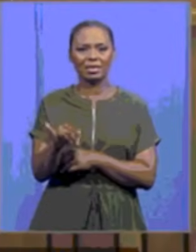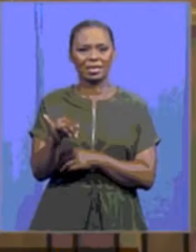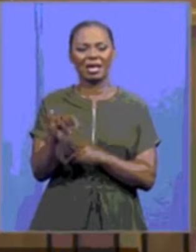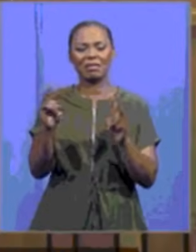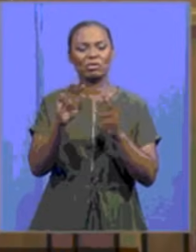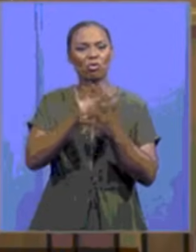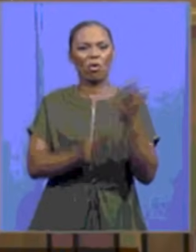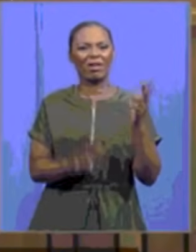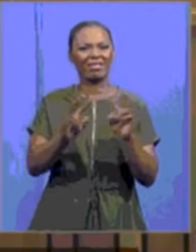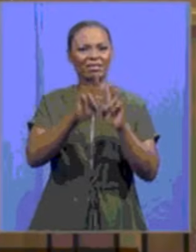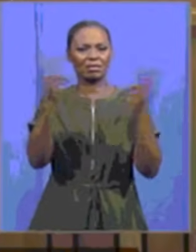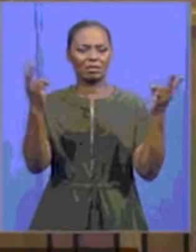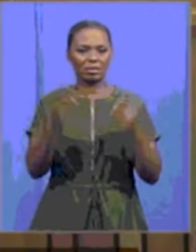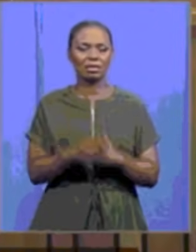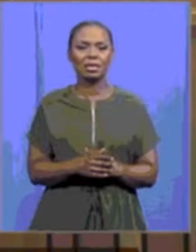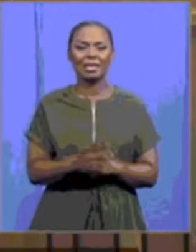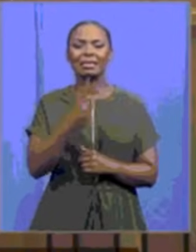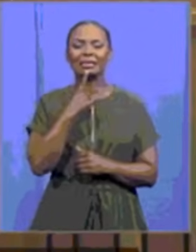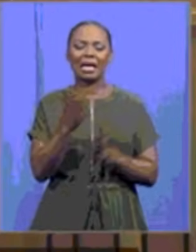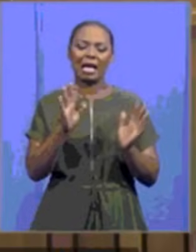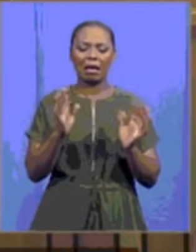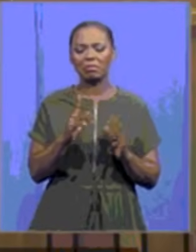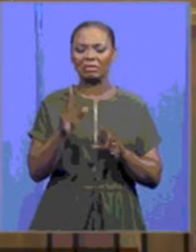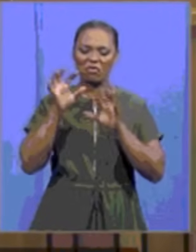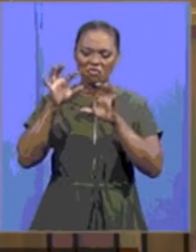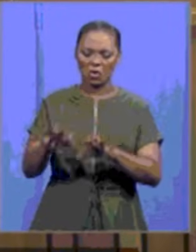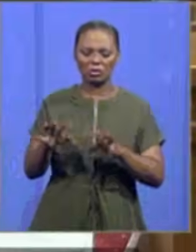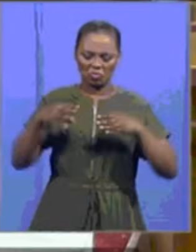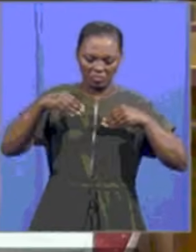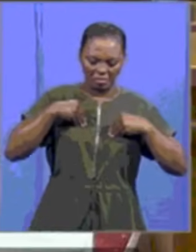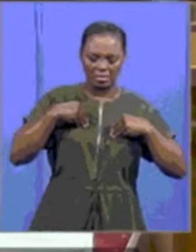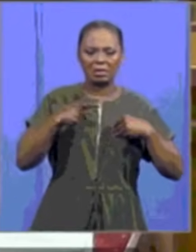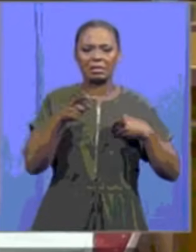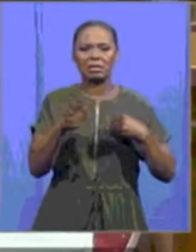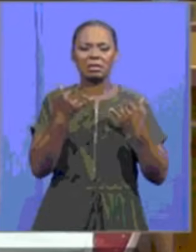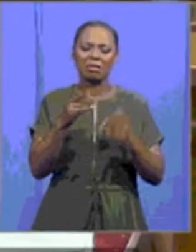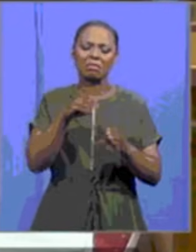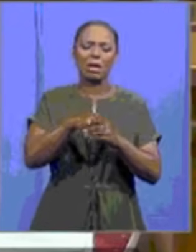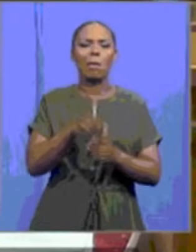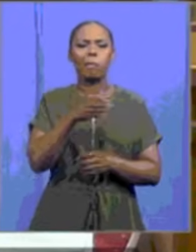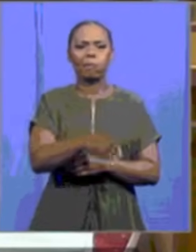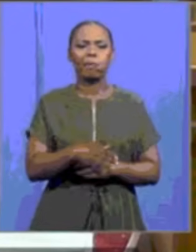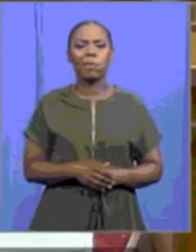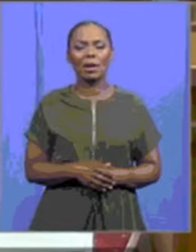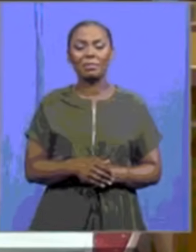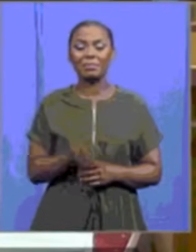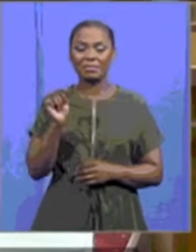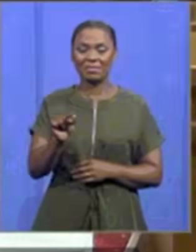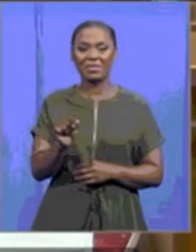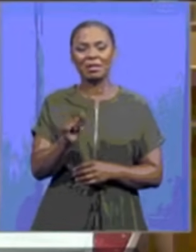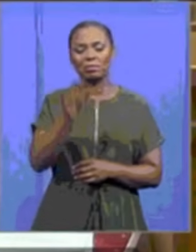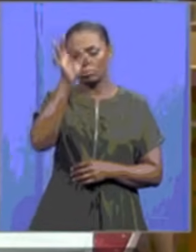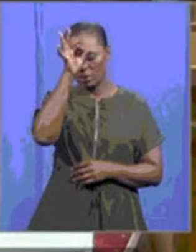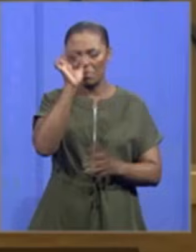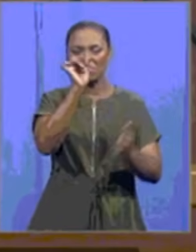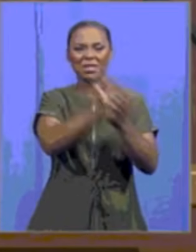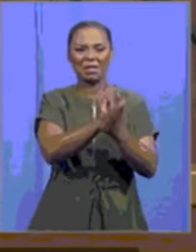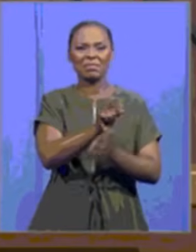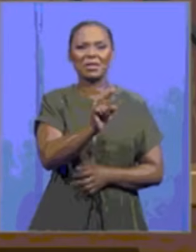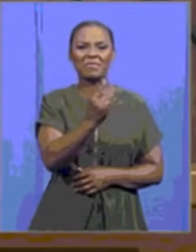ba ipobole. Mbotho e le go lephodisa leo le rotšego modiro o ile a swara molatofatšwa wa mathomo.